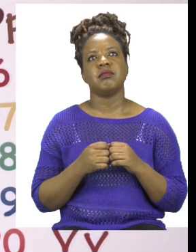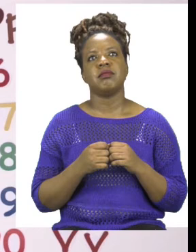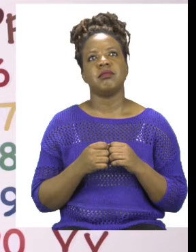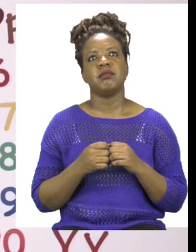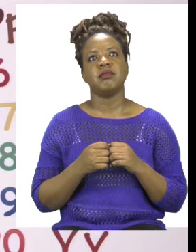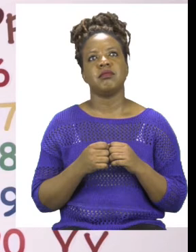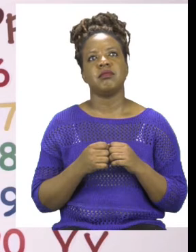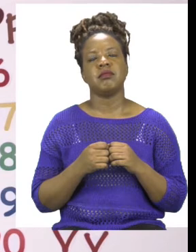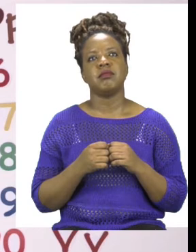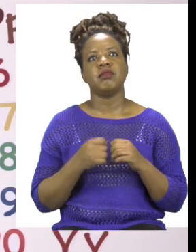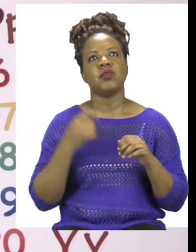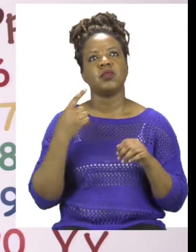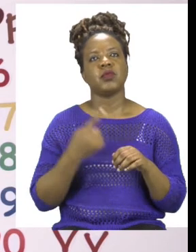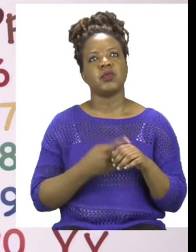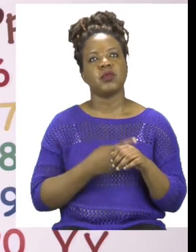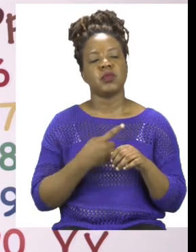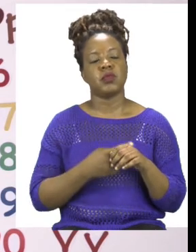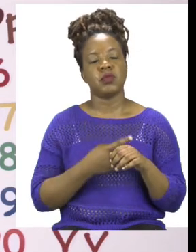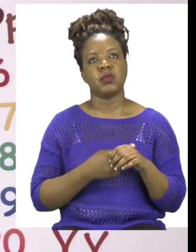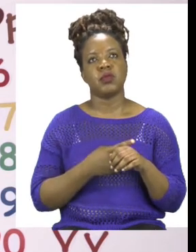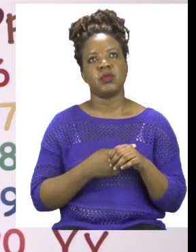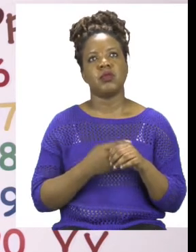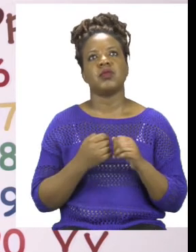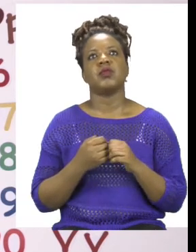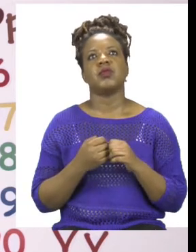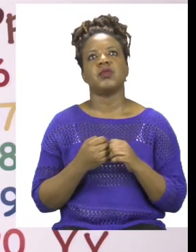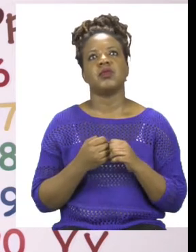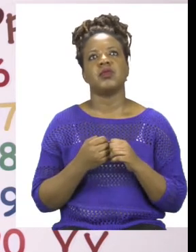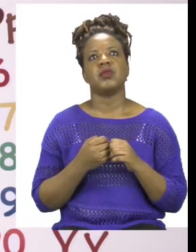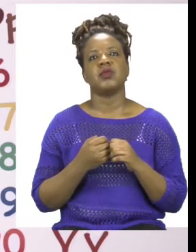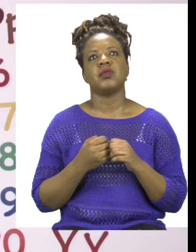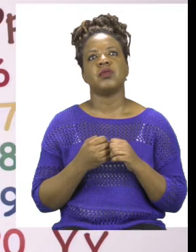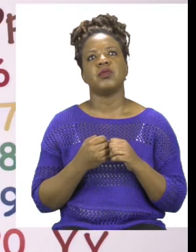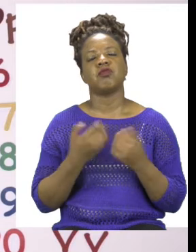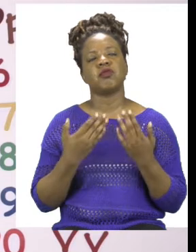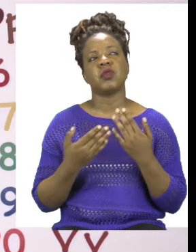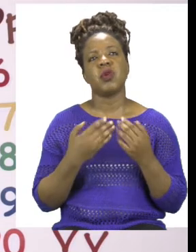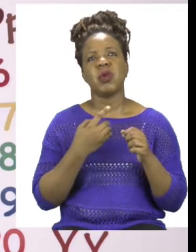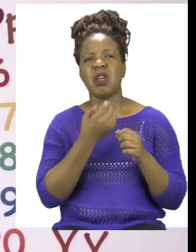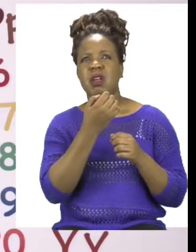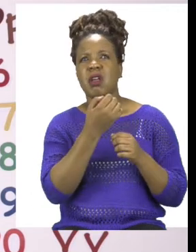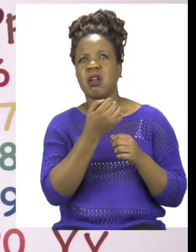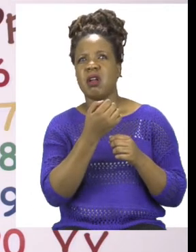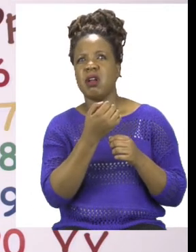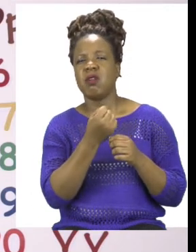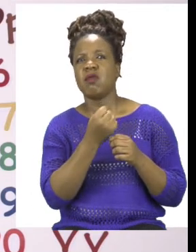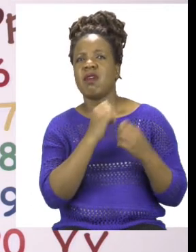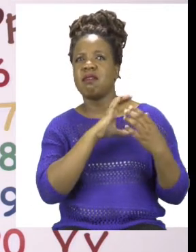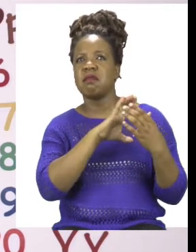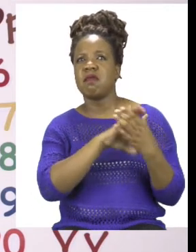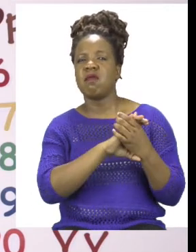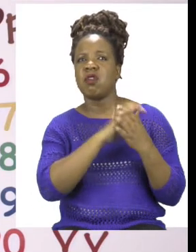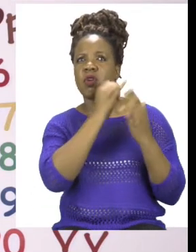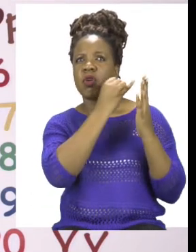look this side for a little either bug or person. Our little friend, our